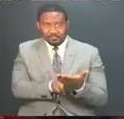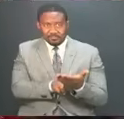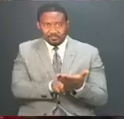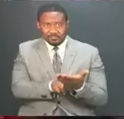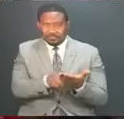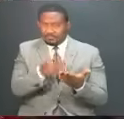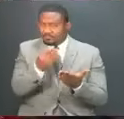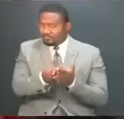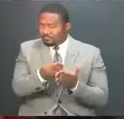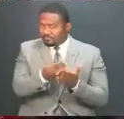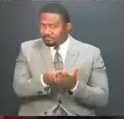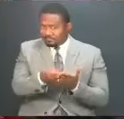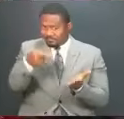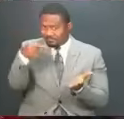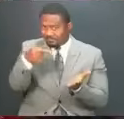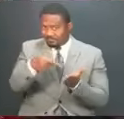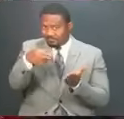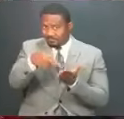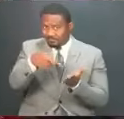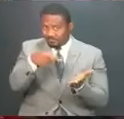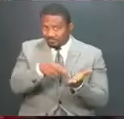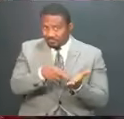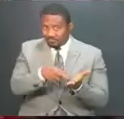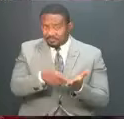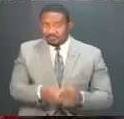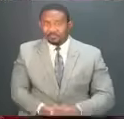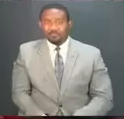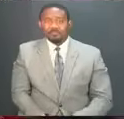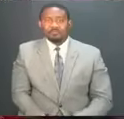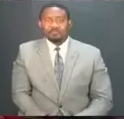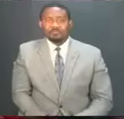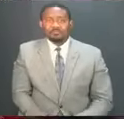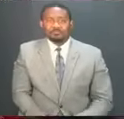sum indicated in the report. Thank you.